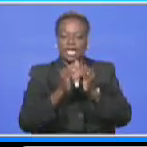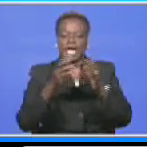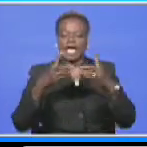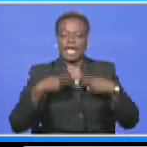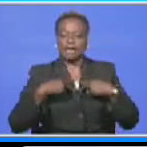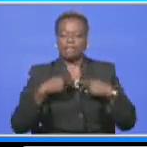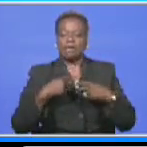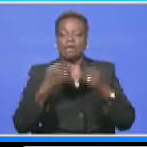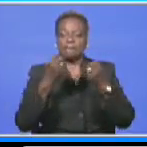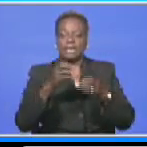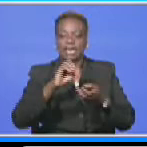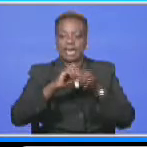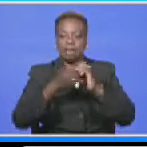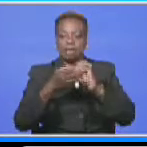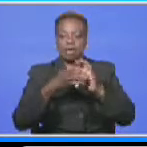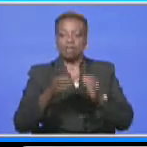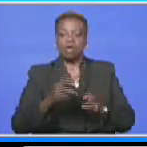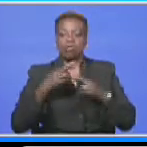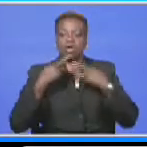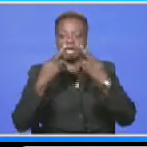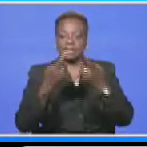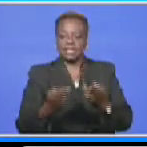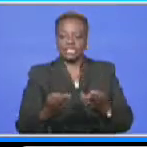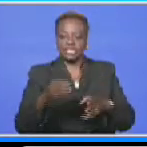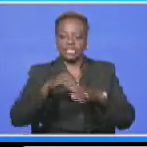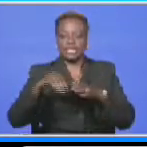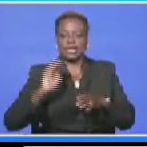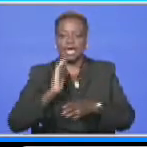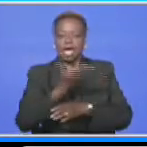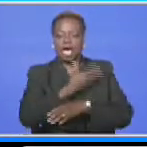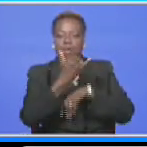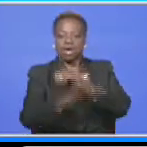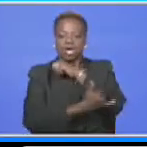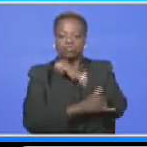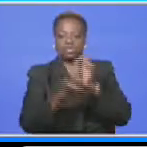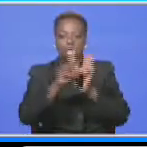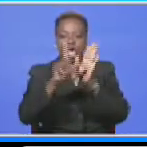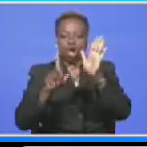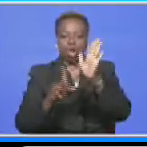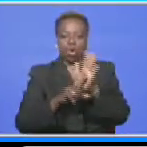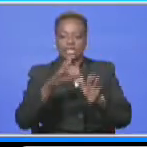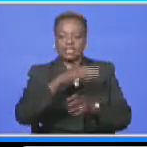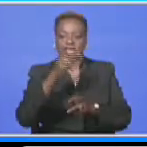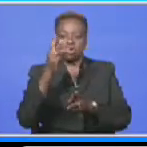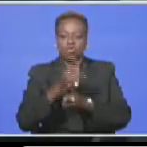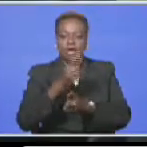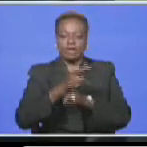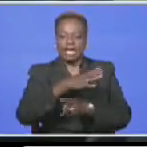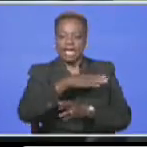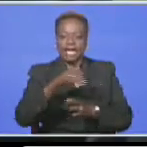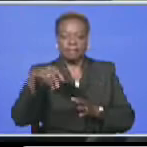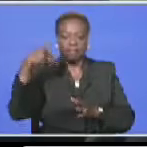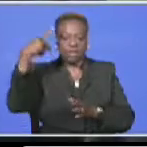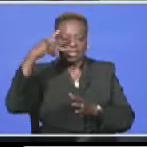of recommendations in our country's laws, regulations, and policies.